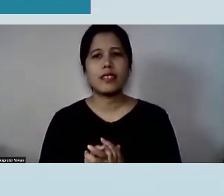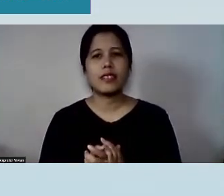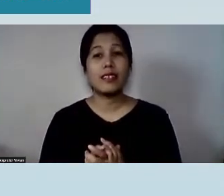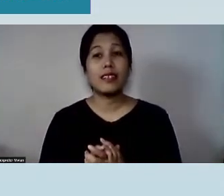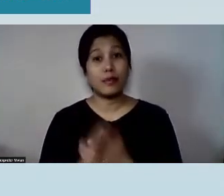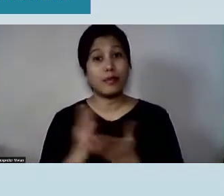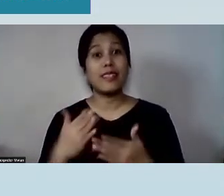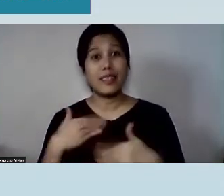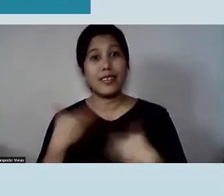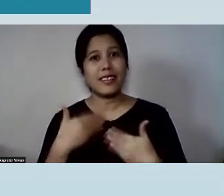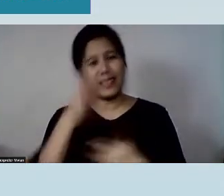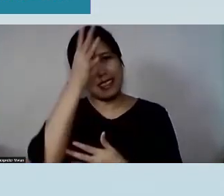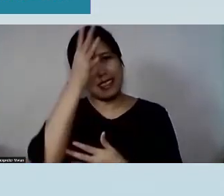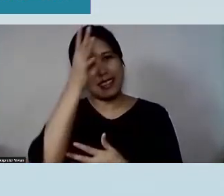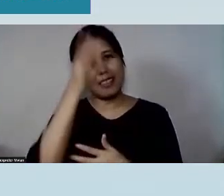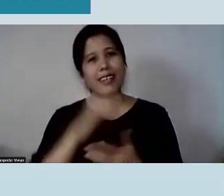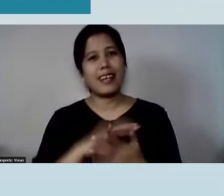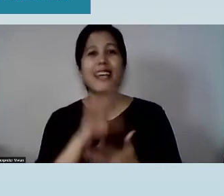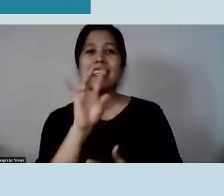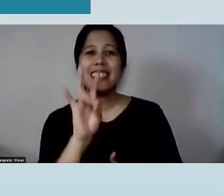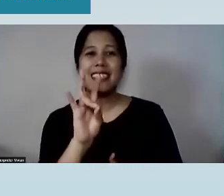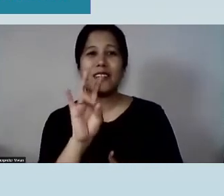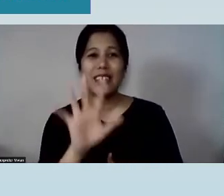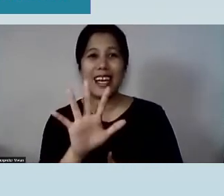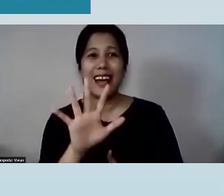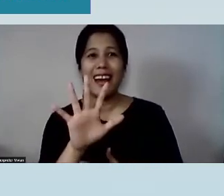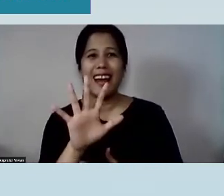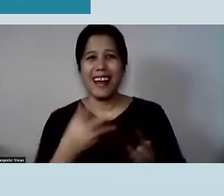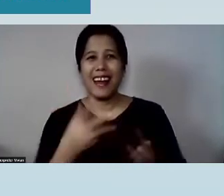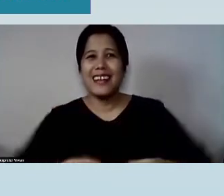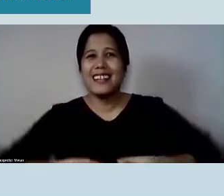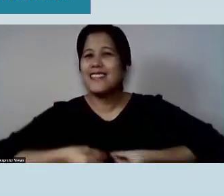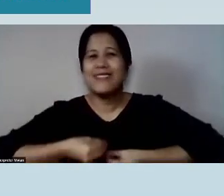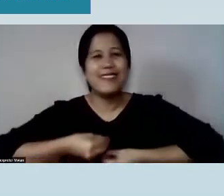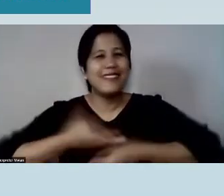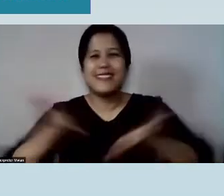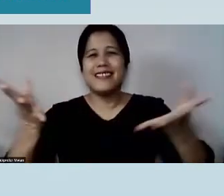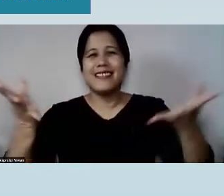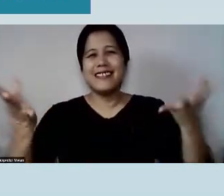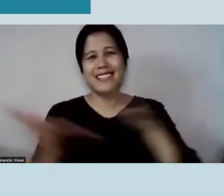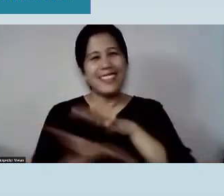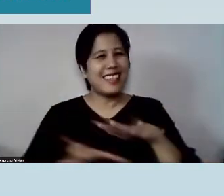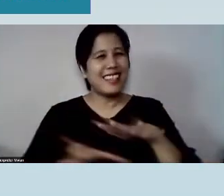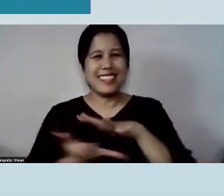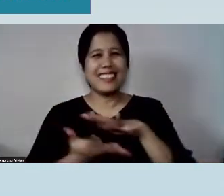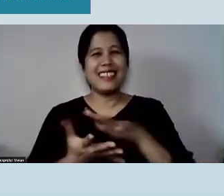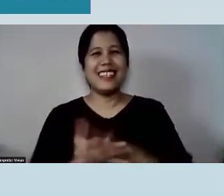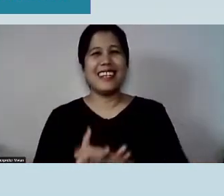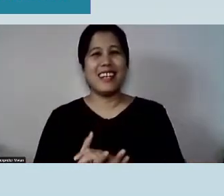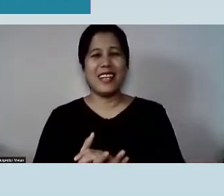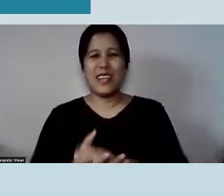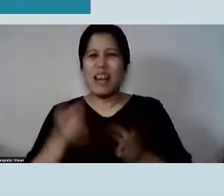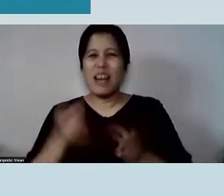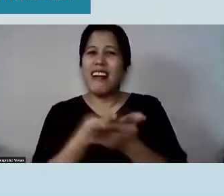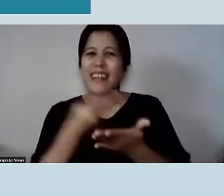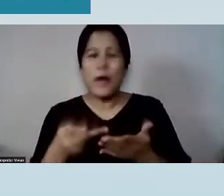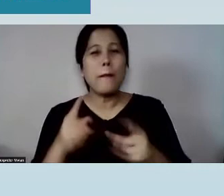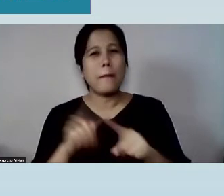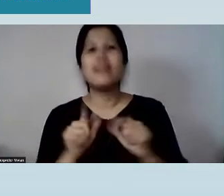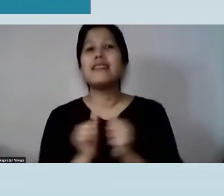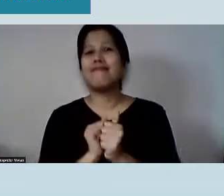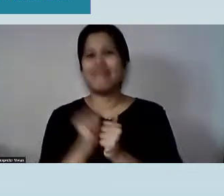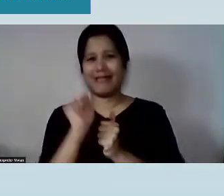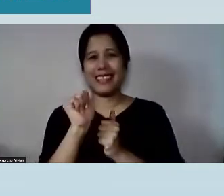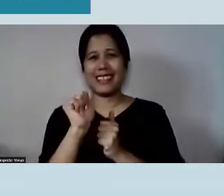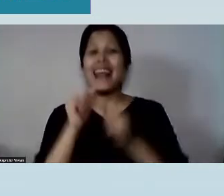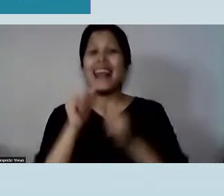sa isang tatay, yung anak niya nag-75, nagpa-party. Bakit? Kasi daw lalagpak dapat eh. Pumasa. Di ba? So parang let's celebrate.